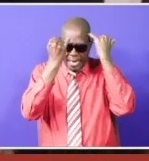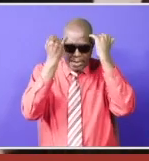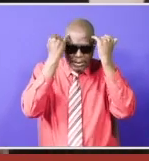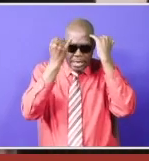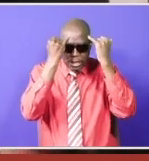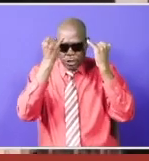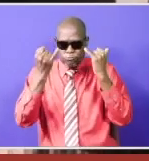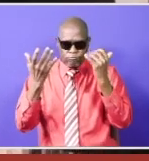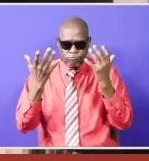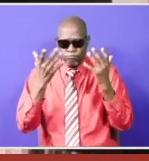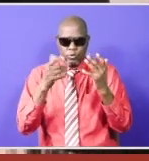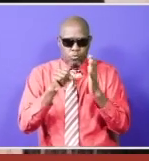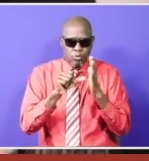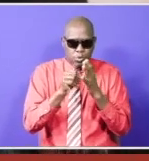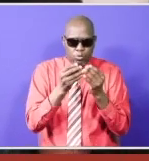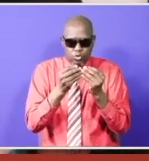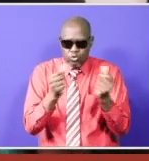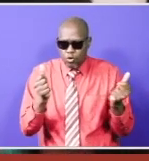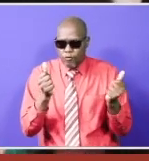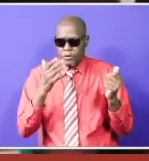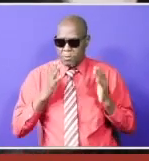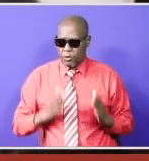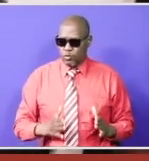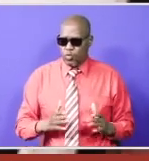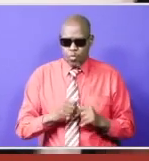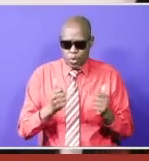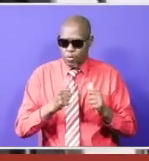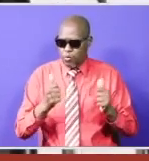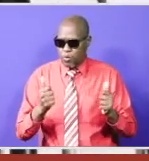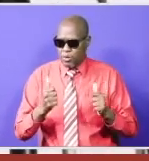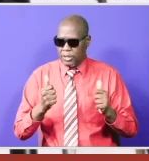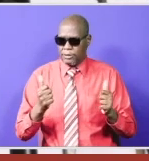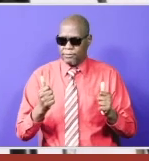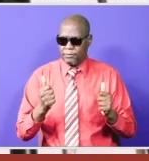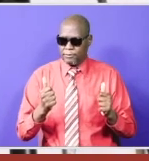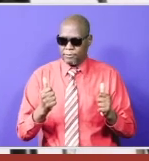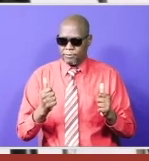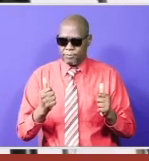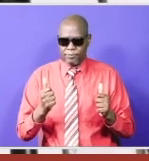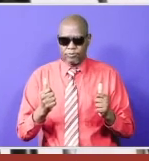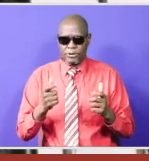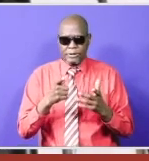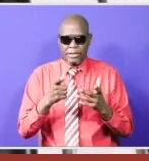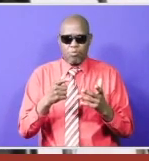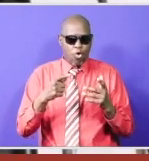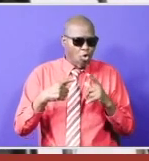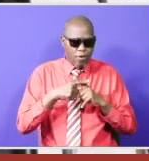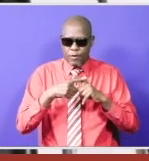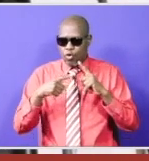a problem-solving oriented person, and you should be able to resolve conflicts